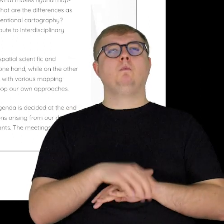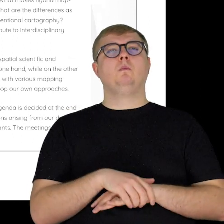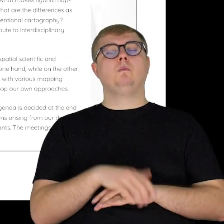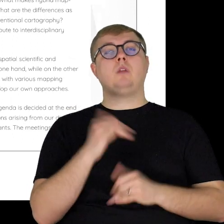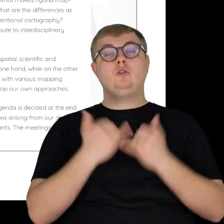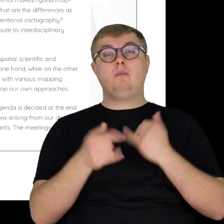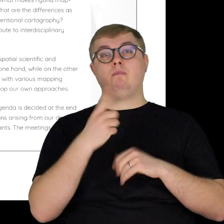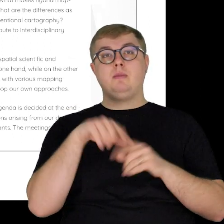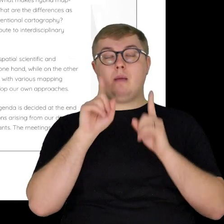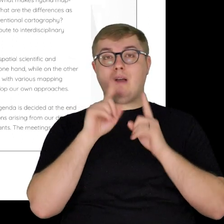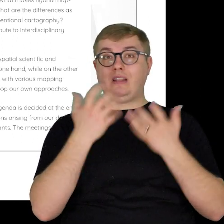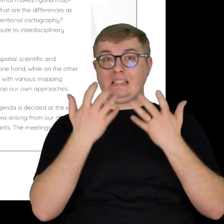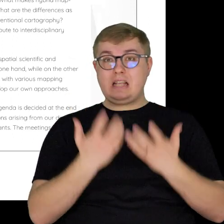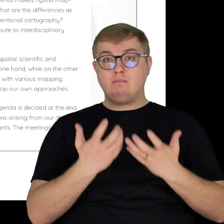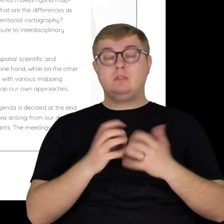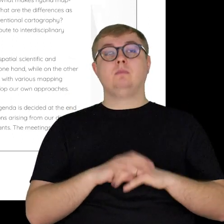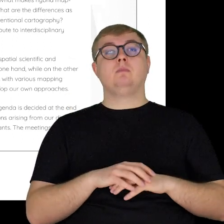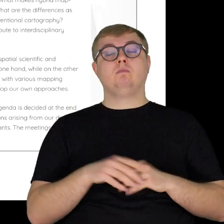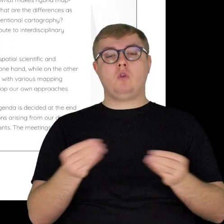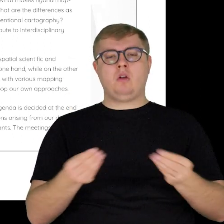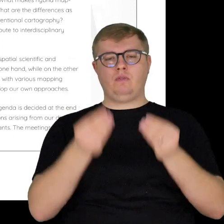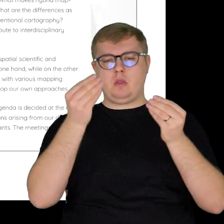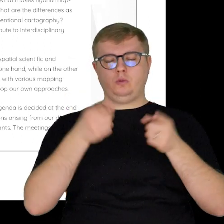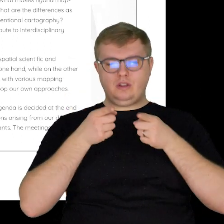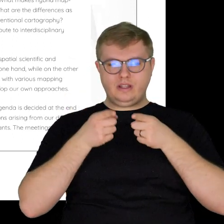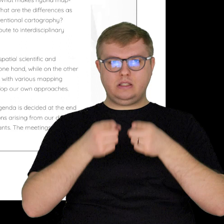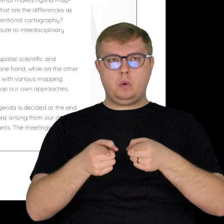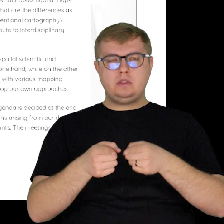to develop a discourse around the mapping method